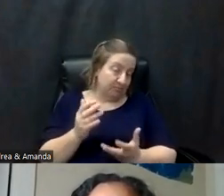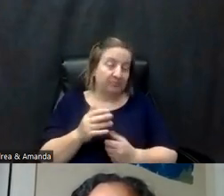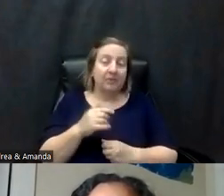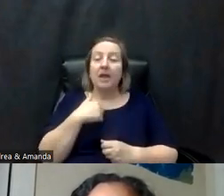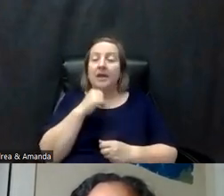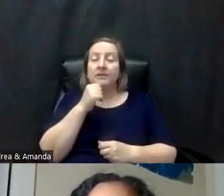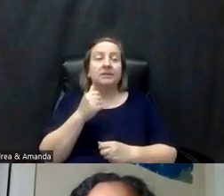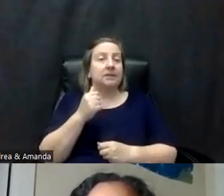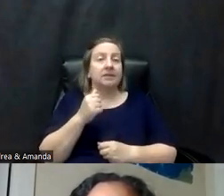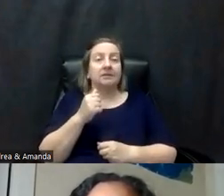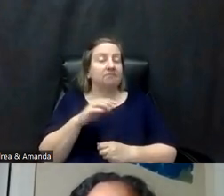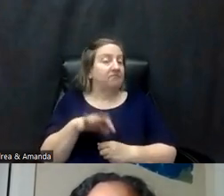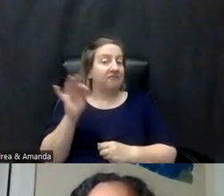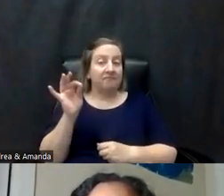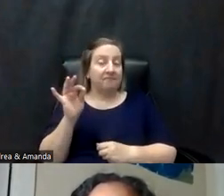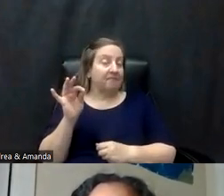get into what the